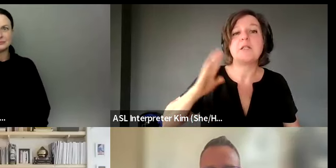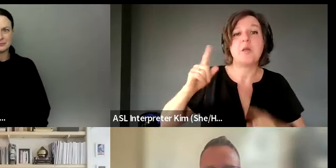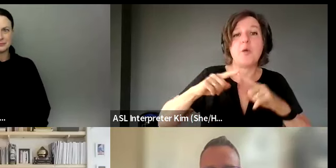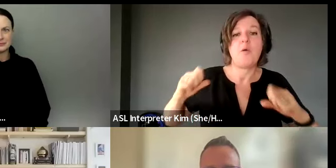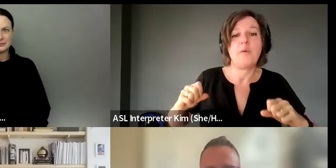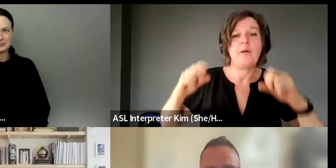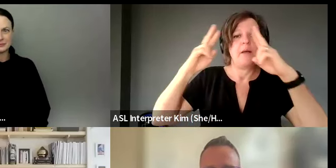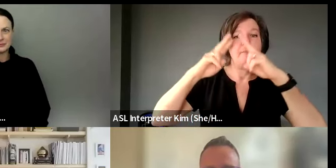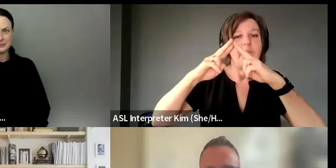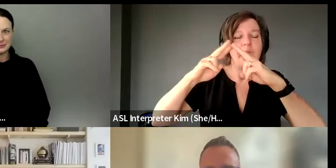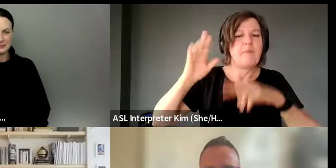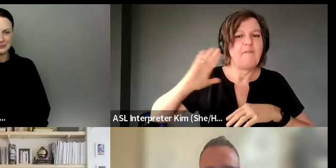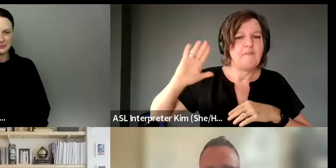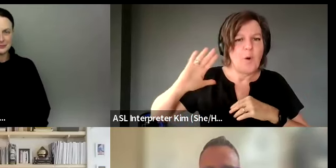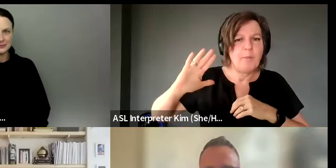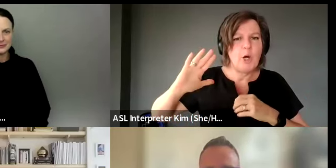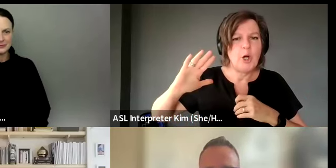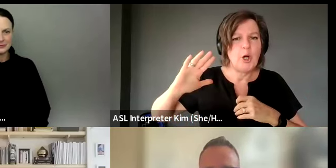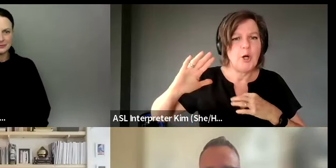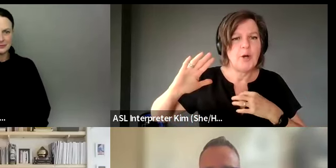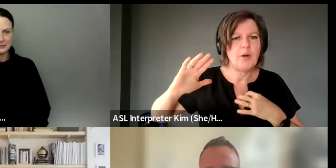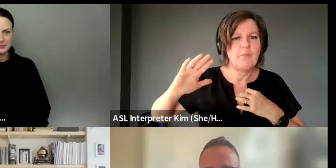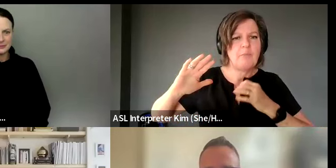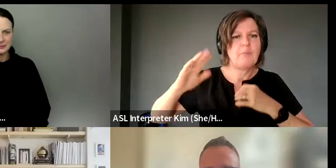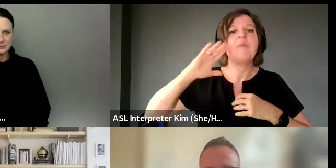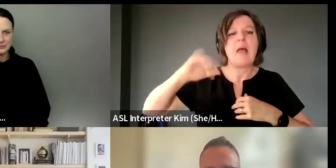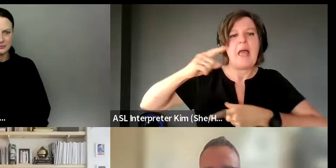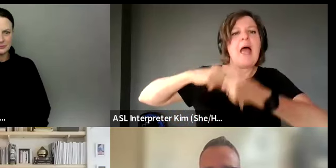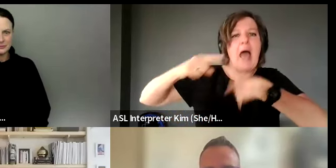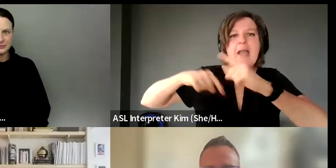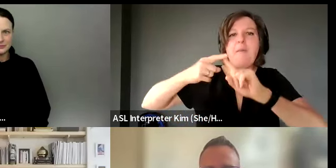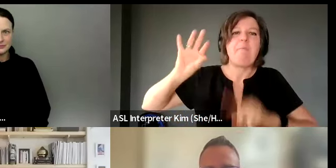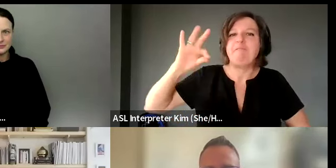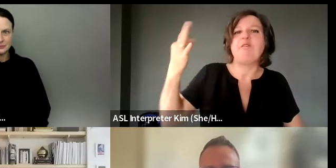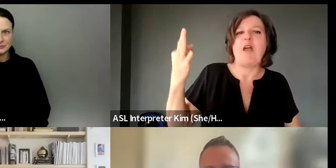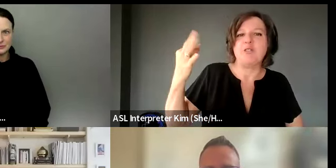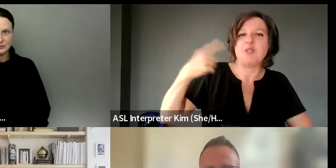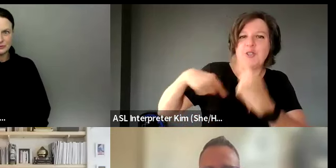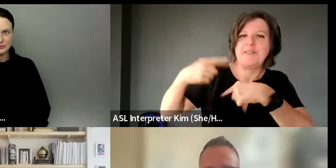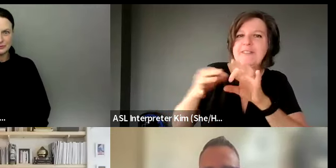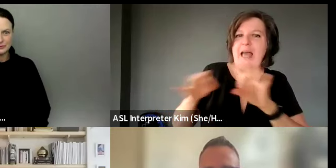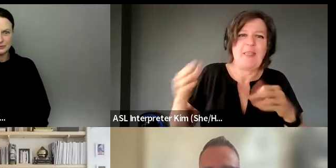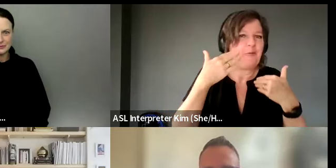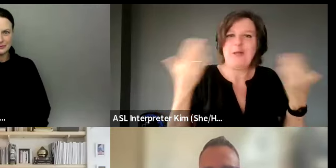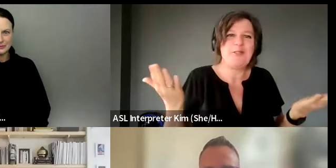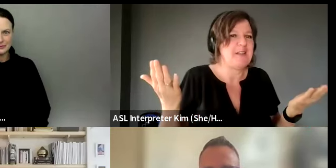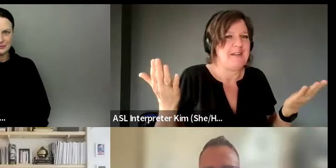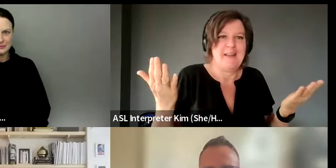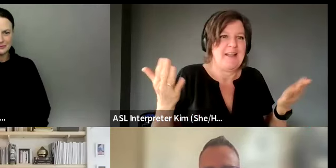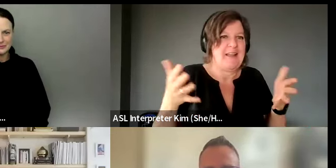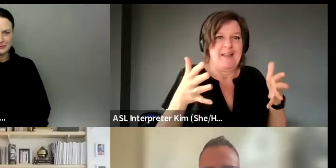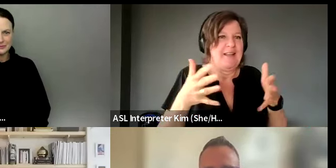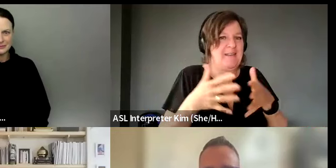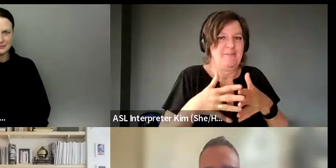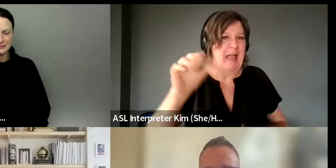French. I know sign language, but French sign language. I don't know about